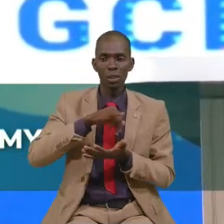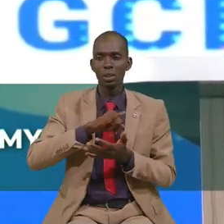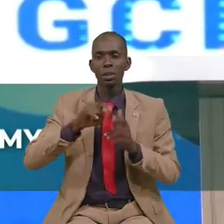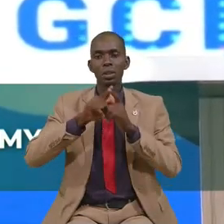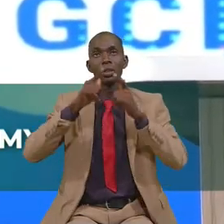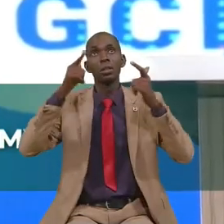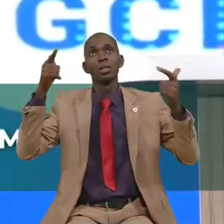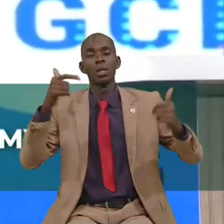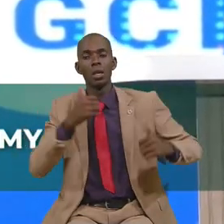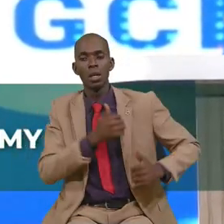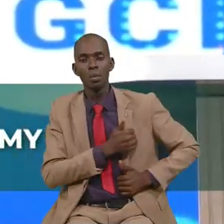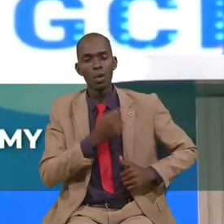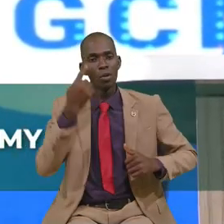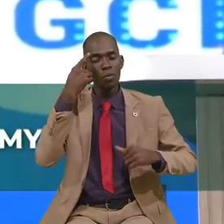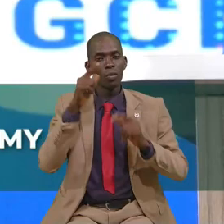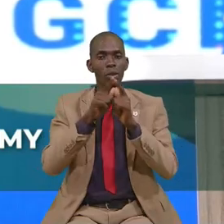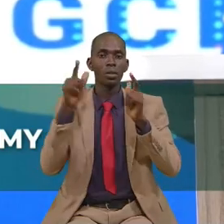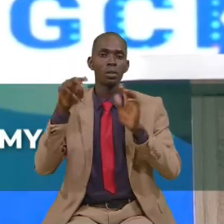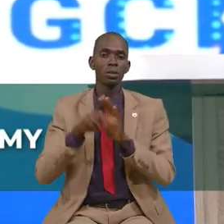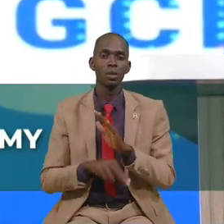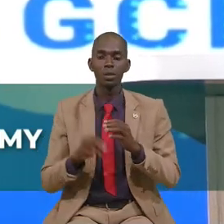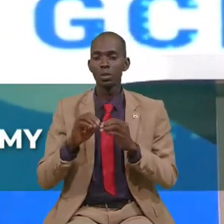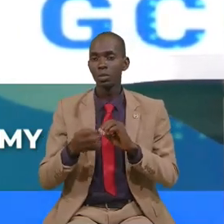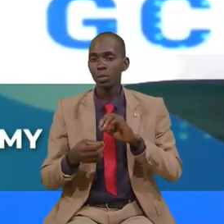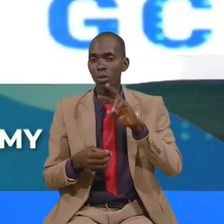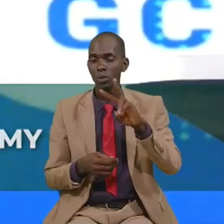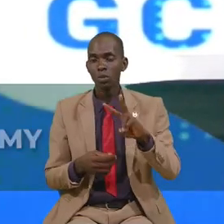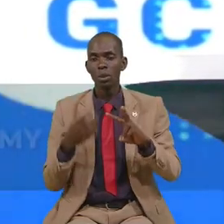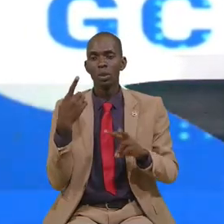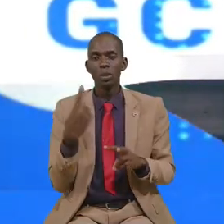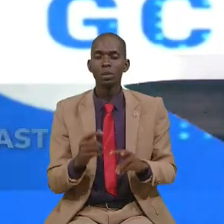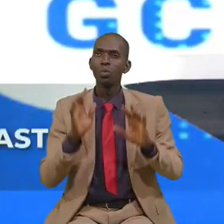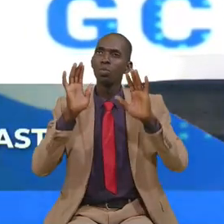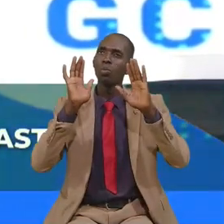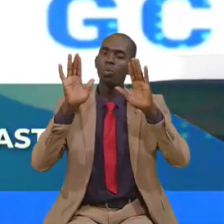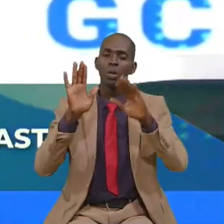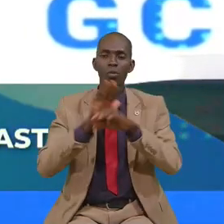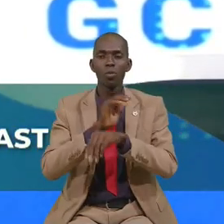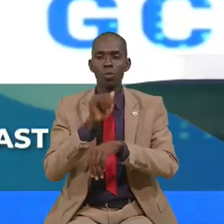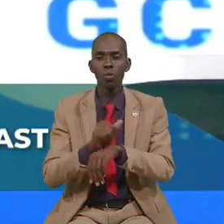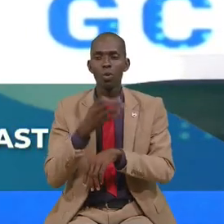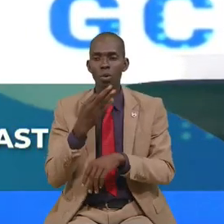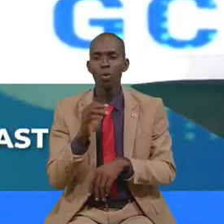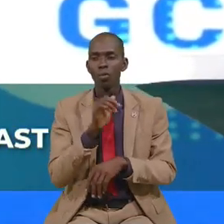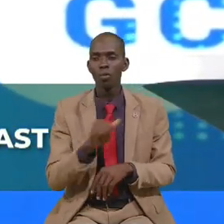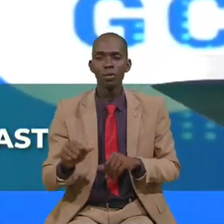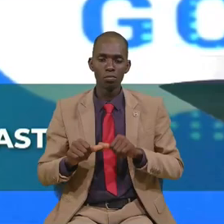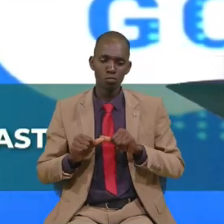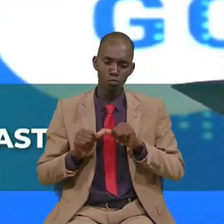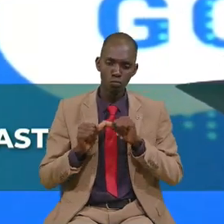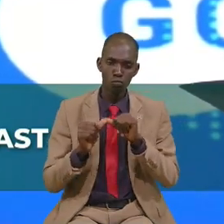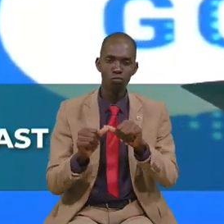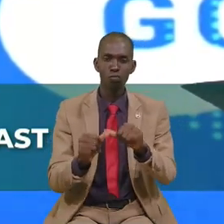army for exploits. Number two, the wonderful works of a steadfast army